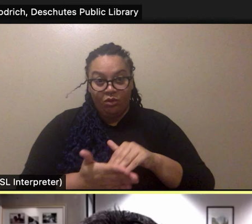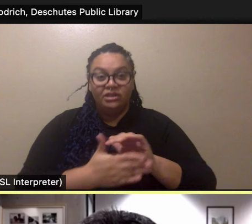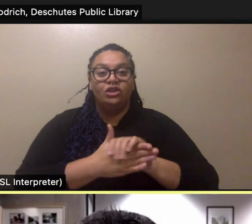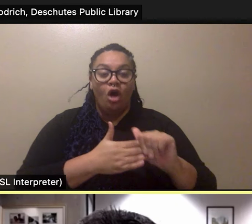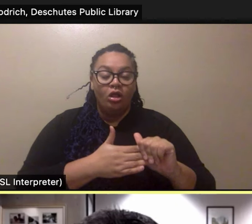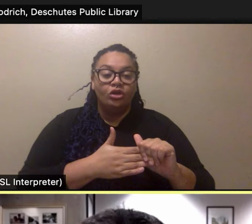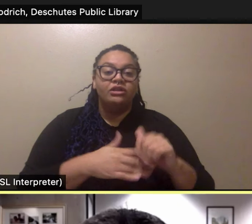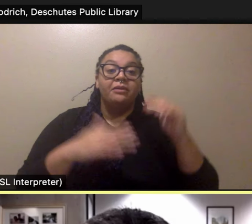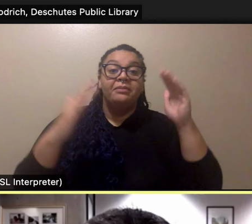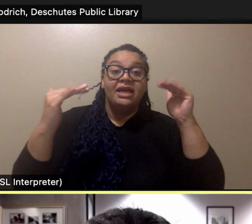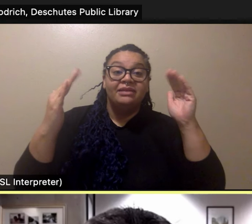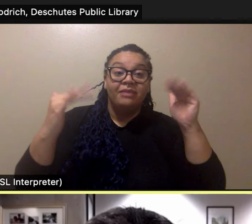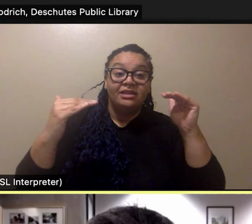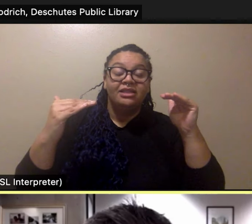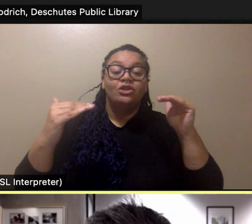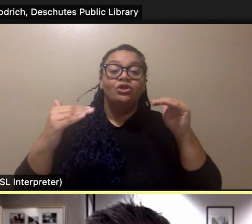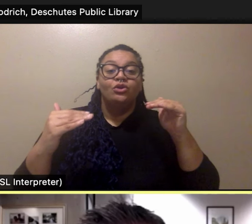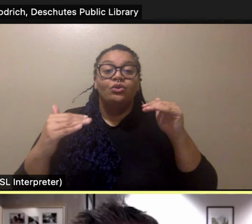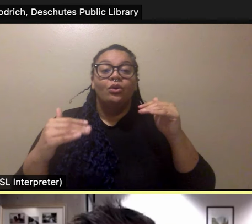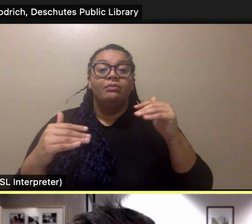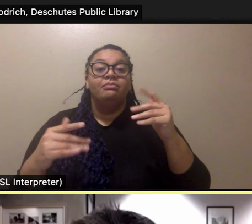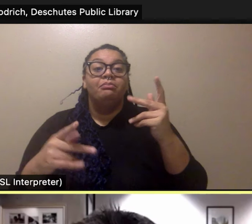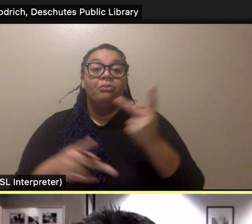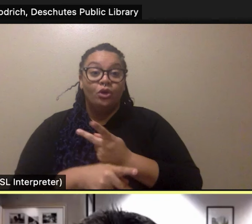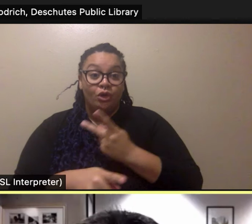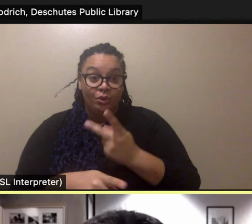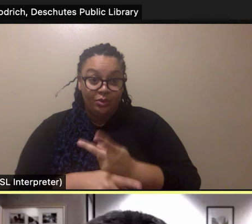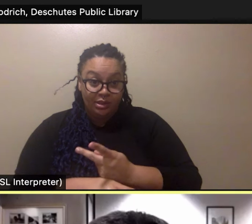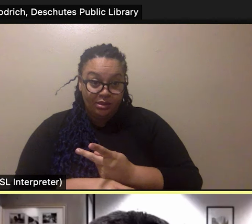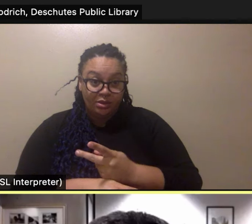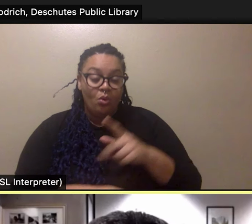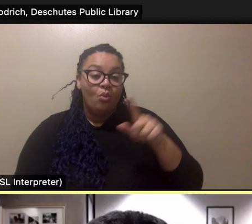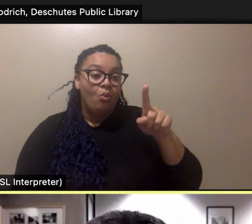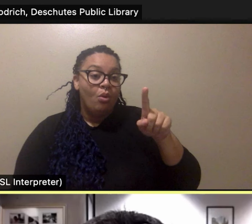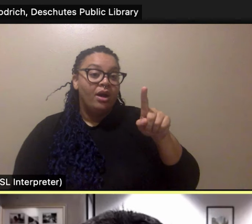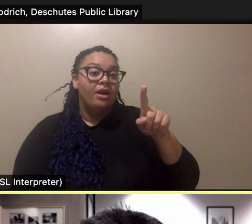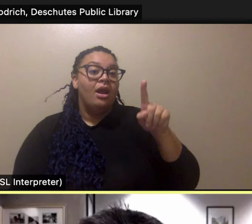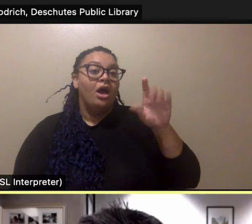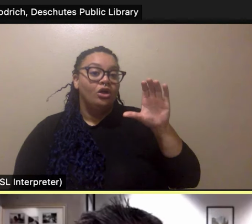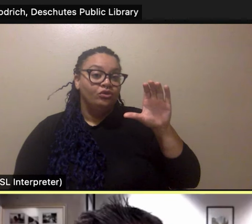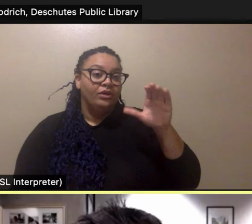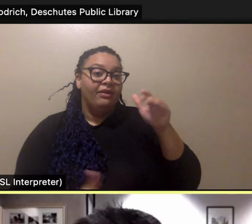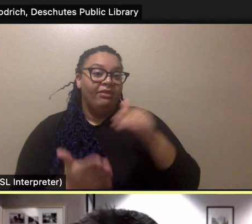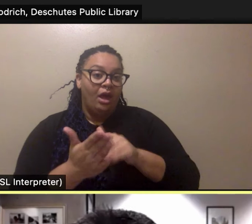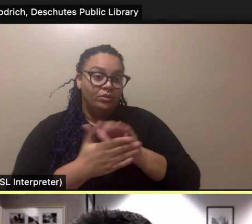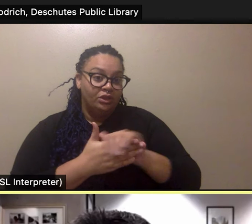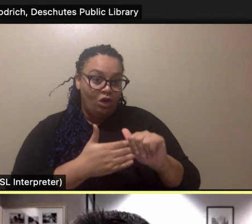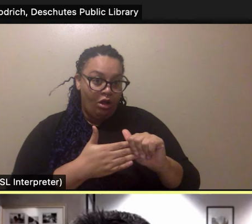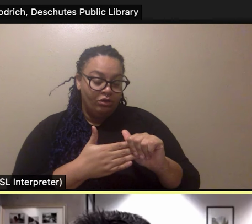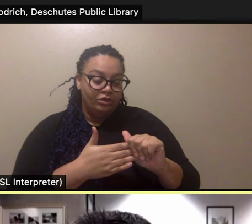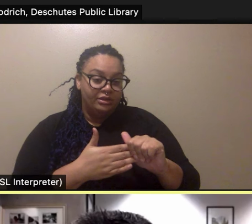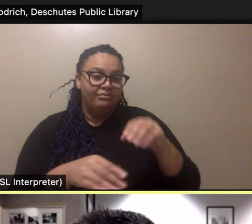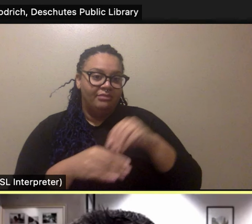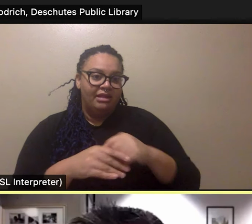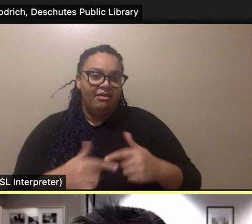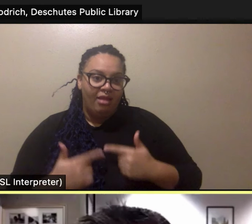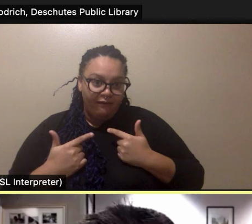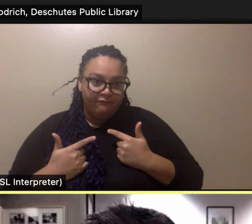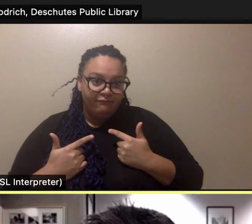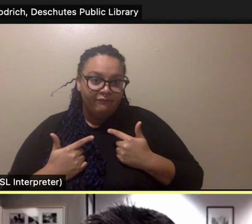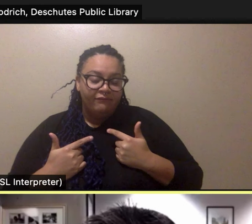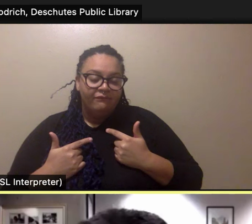about $120,000 worth of value in his lifetime. In our money, that would be like investing $100,000, and by